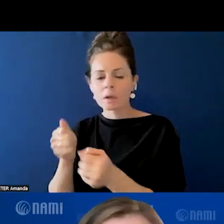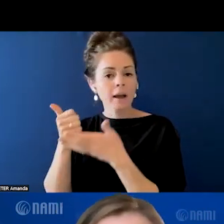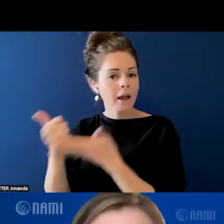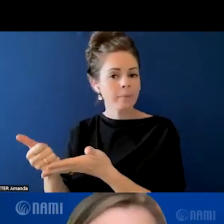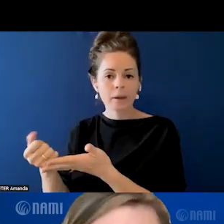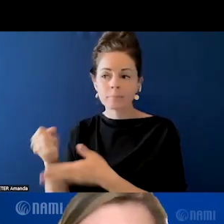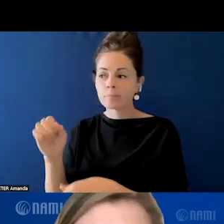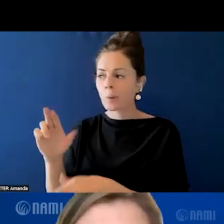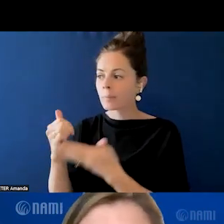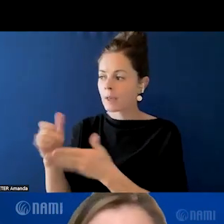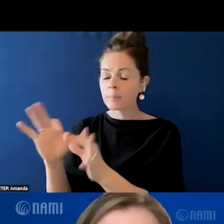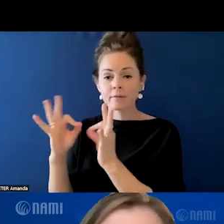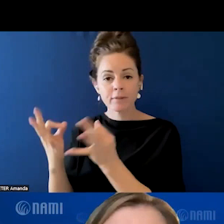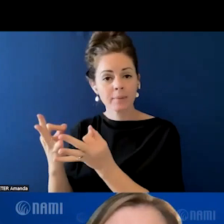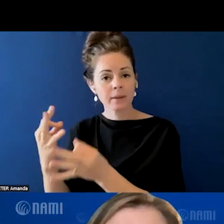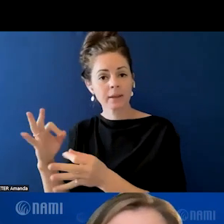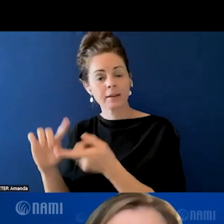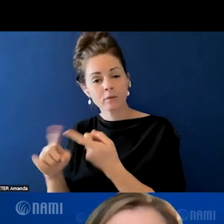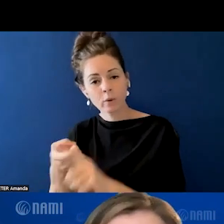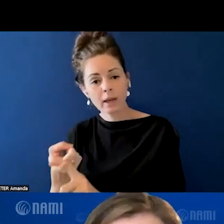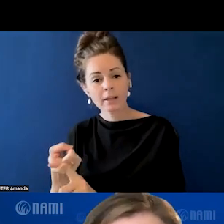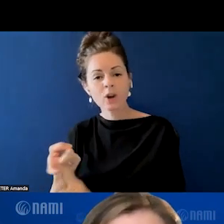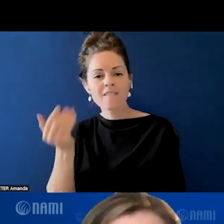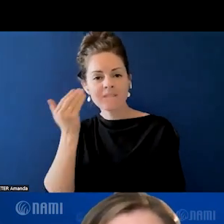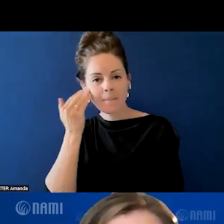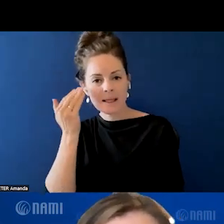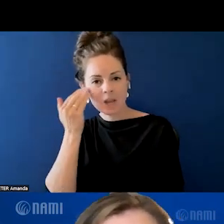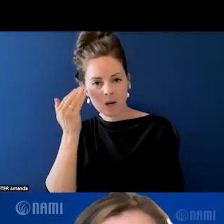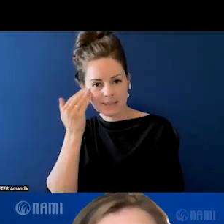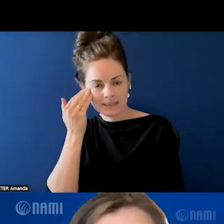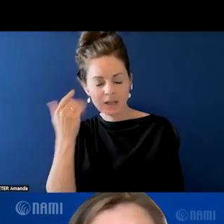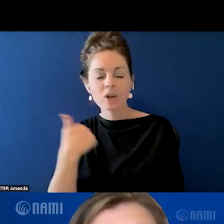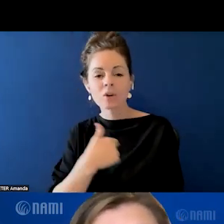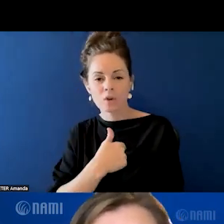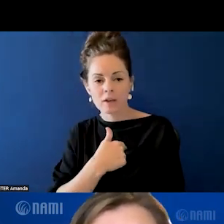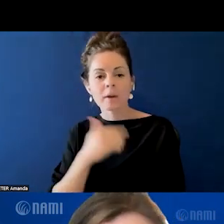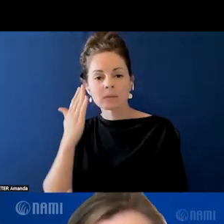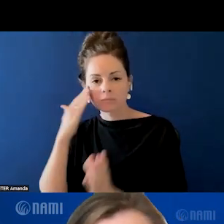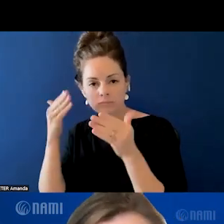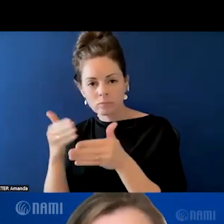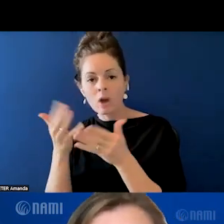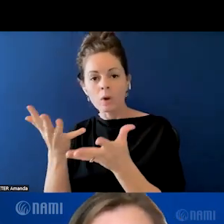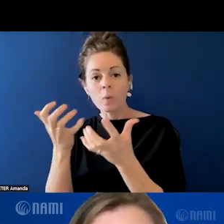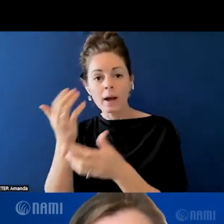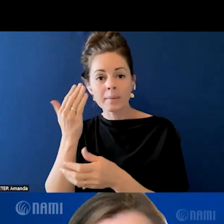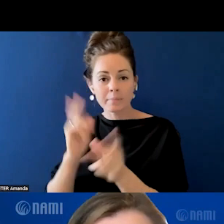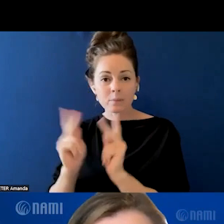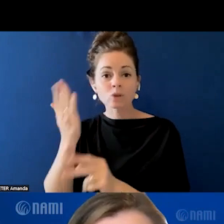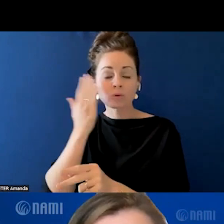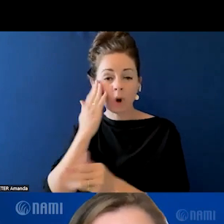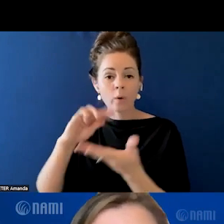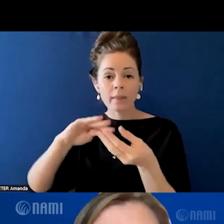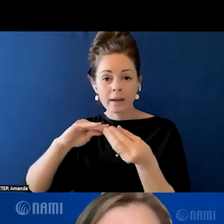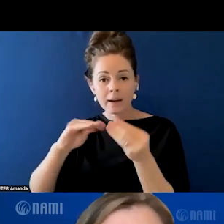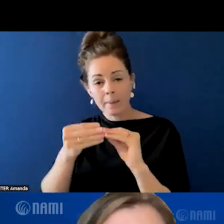family members or friends and loved ones. So familiarity is really what we've been looking at, because we want people to know what this number is for and how they can